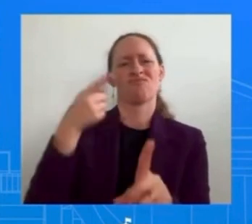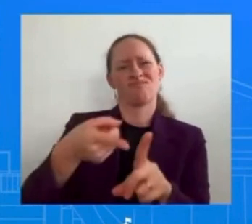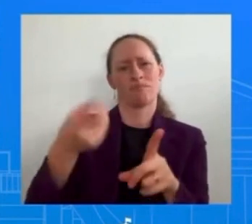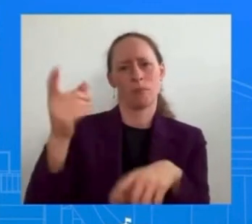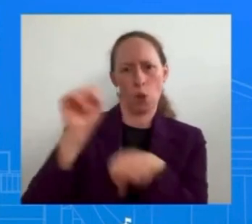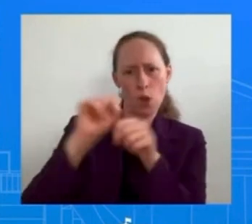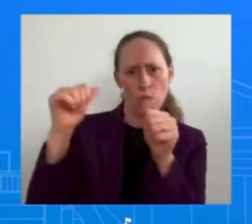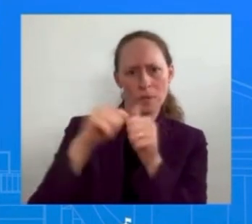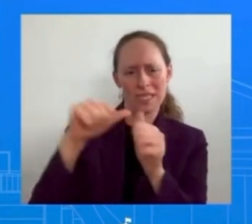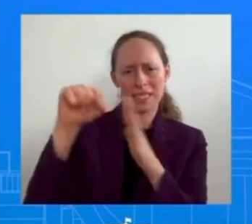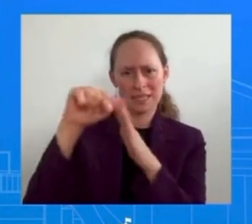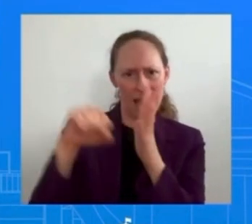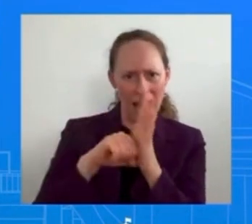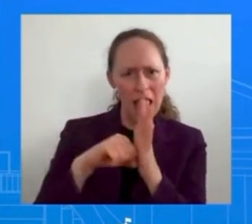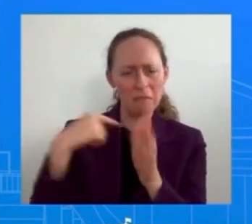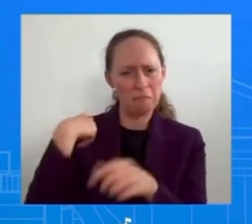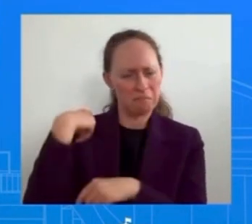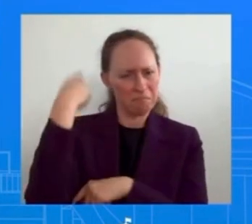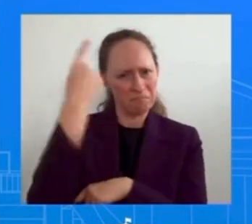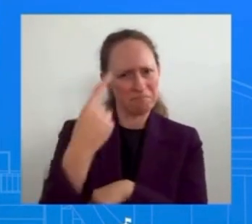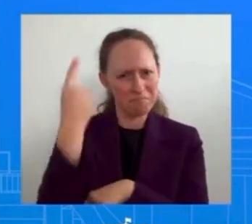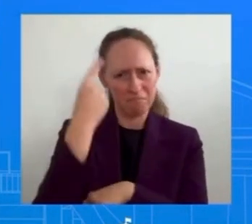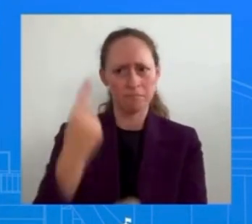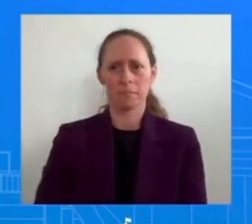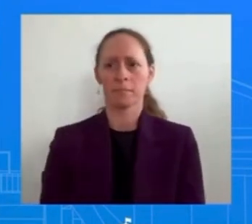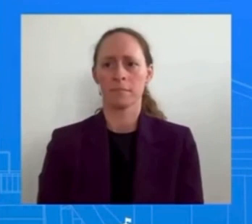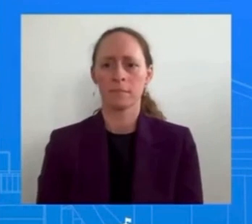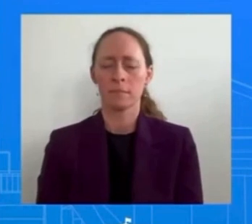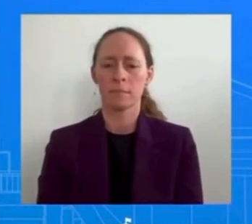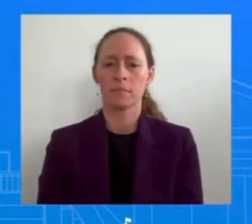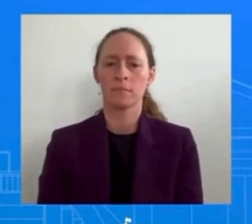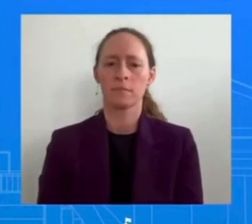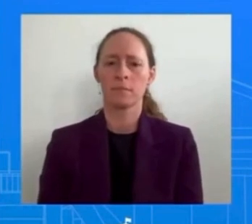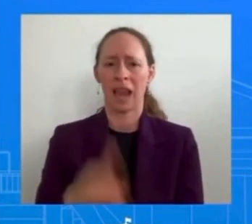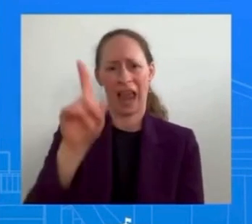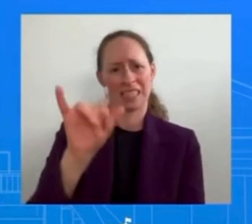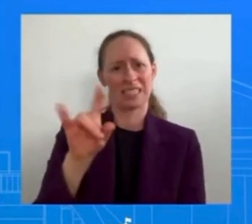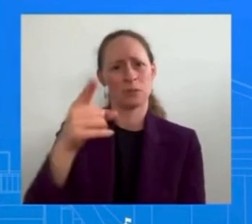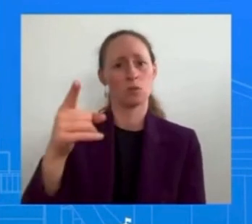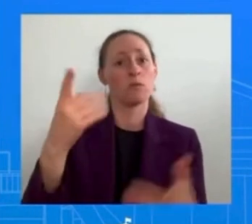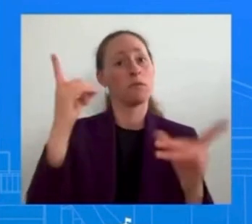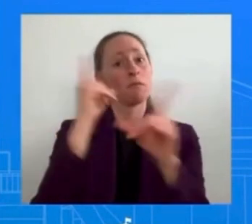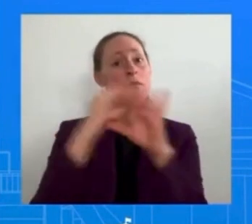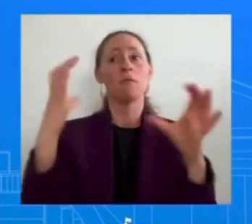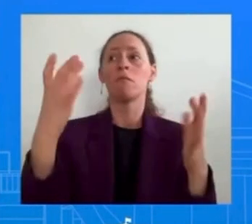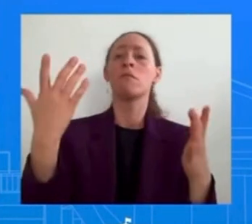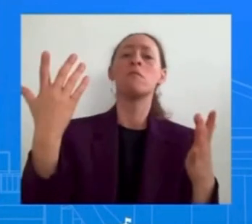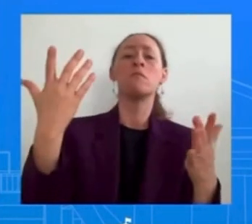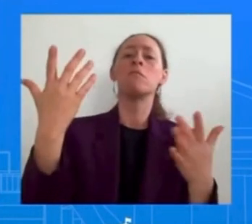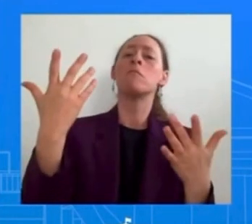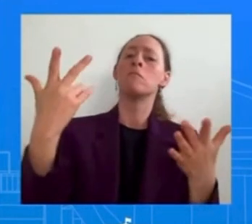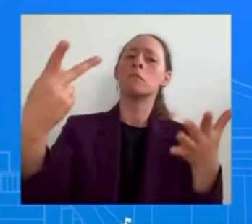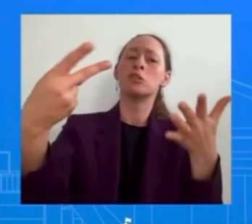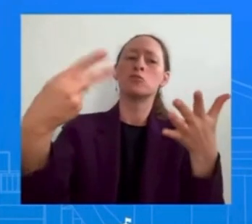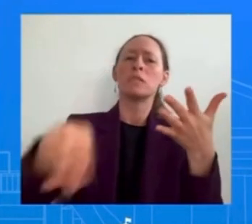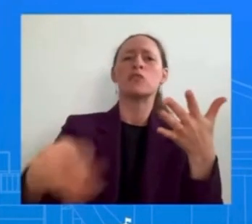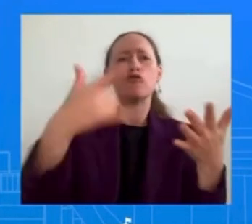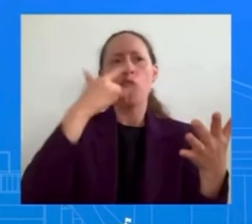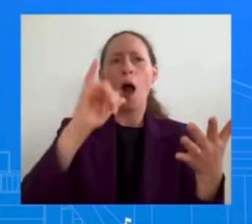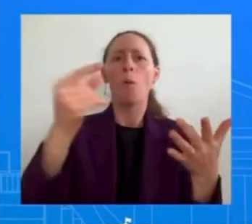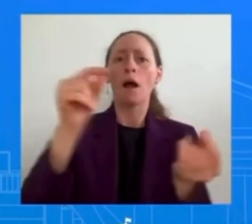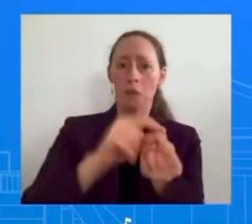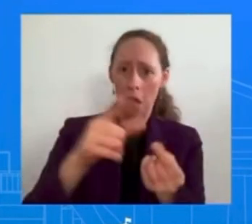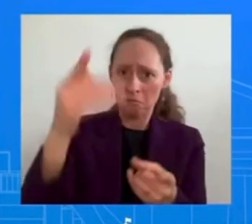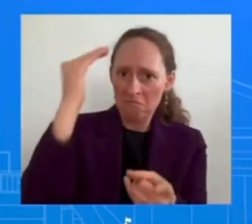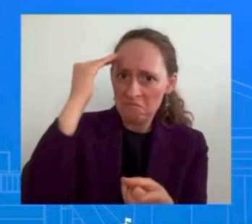requests early to try and think about what they're going to need in a week, 2 weeks, 3 weeks. You know, given how understandably overwhelmed they are, do you feel they